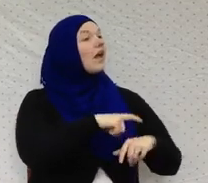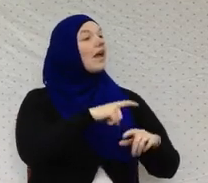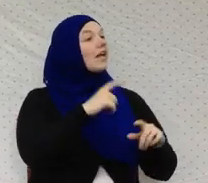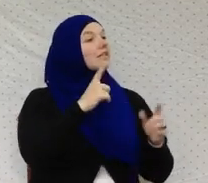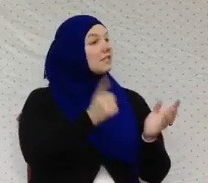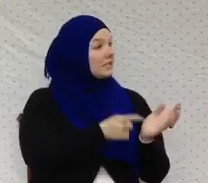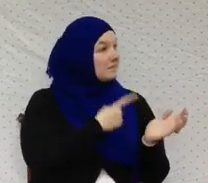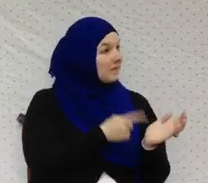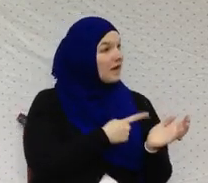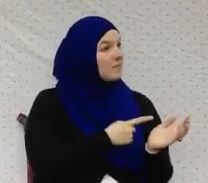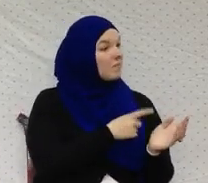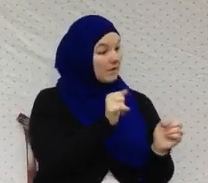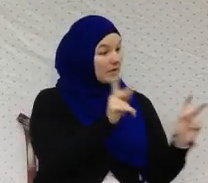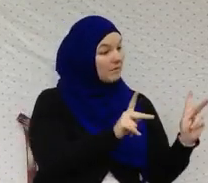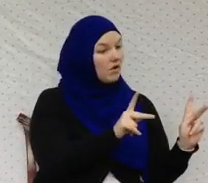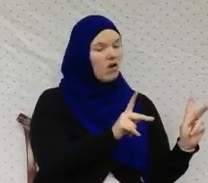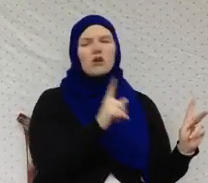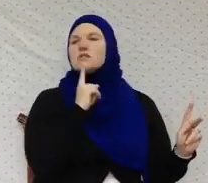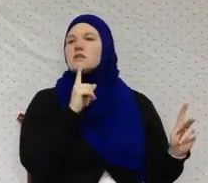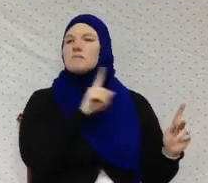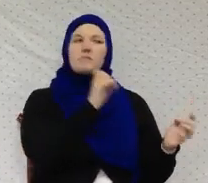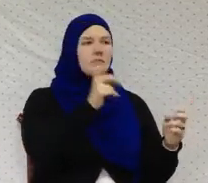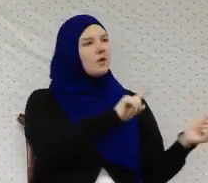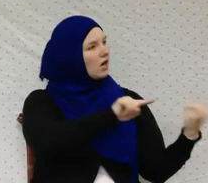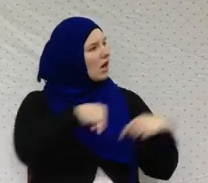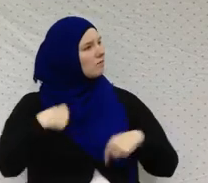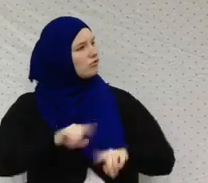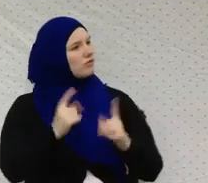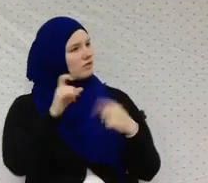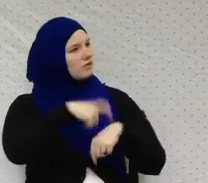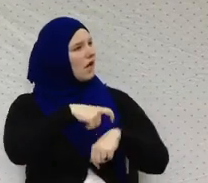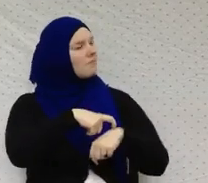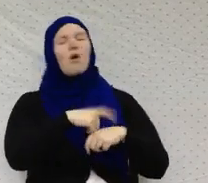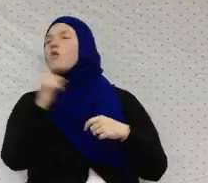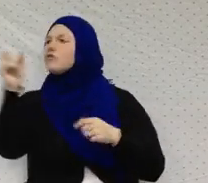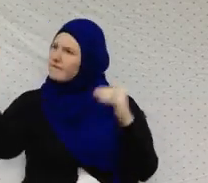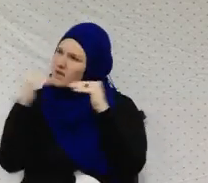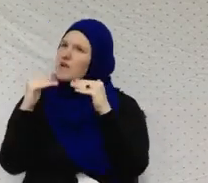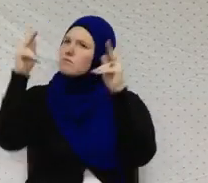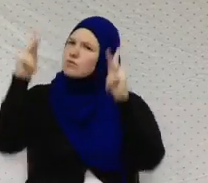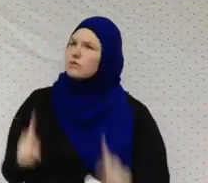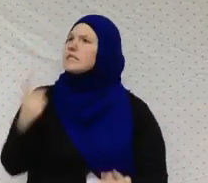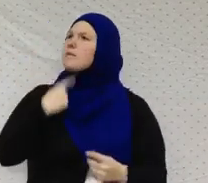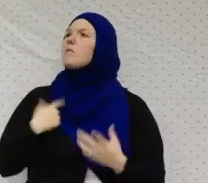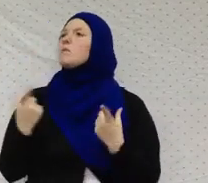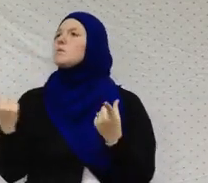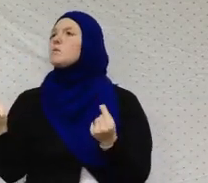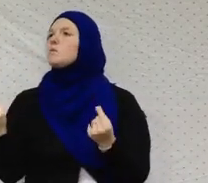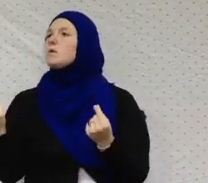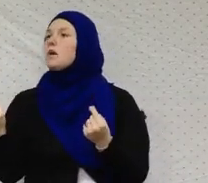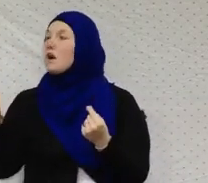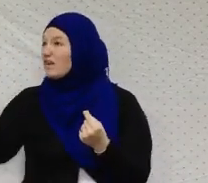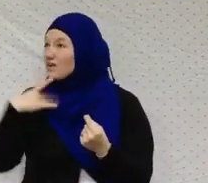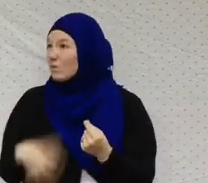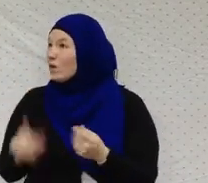they come to the Prophet in submission. Oh Prophet Muhammad, you are the fair judge, just tell us what to do.